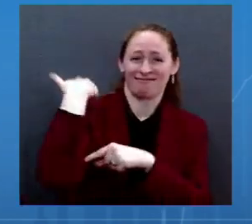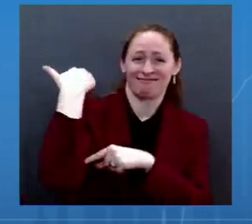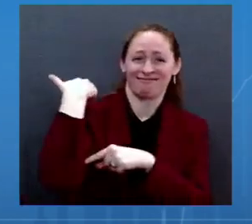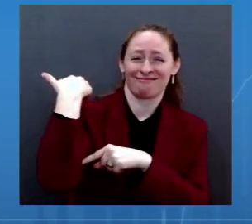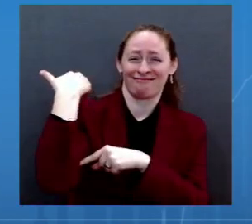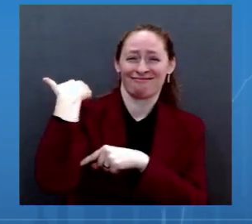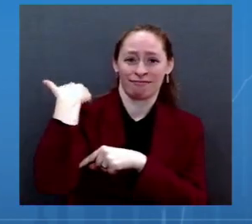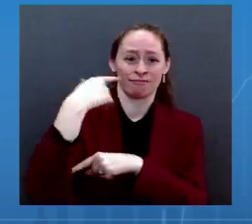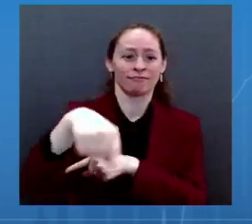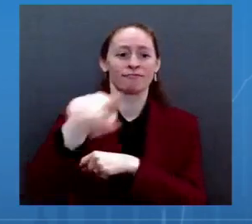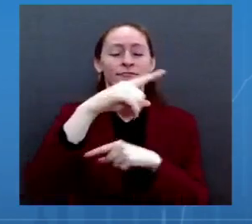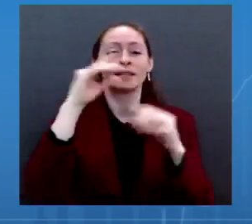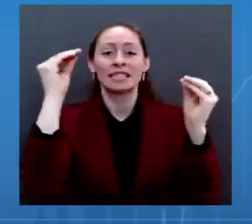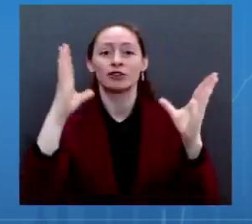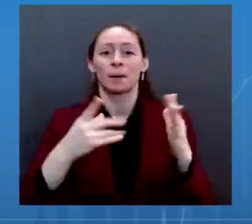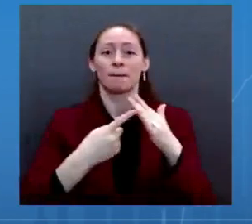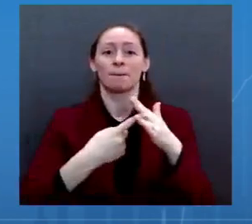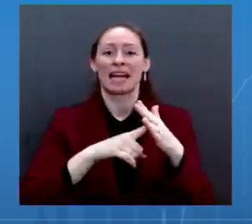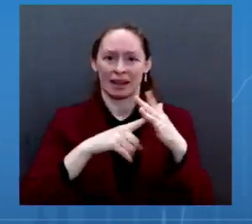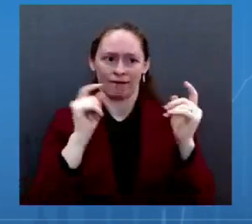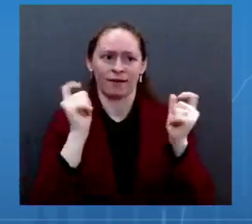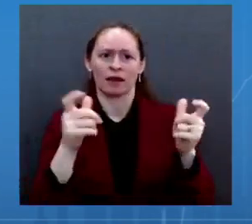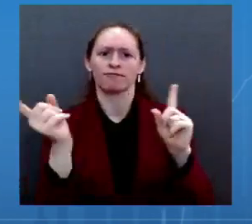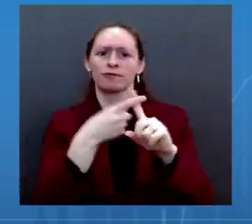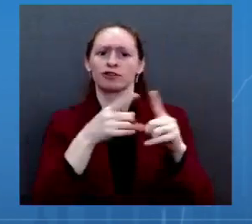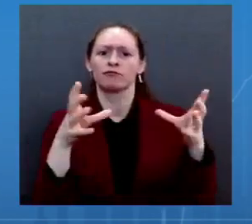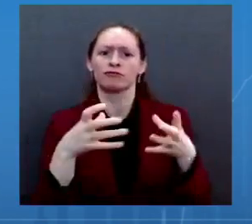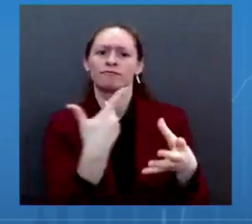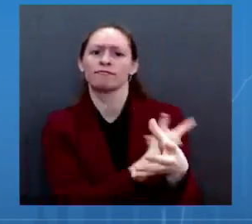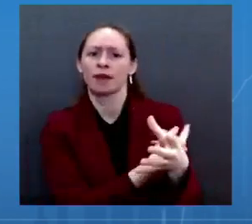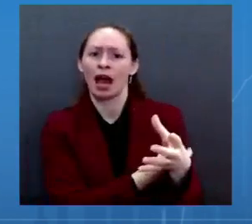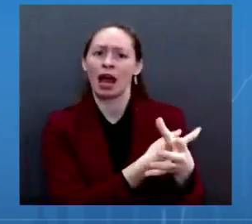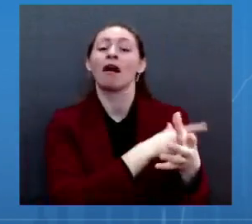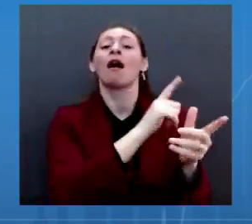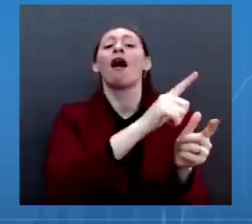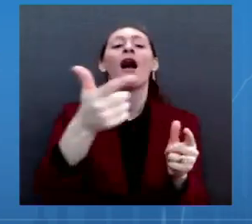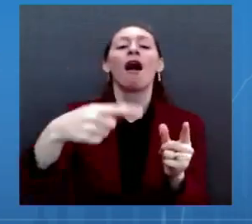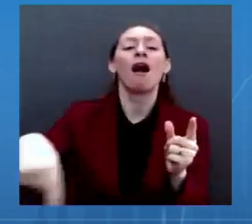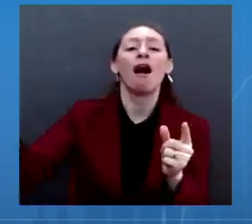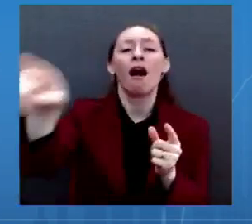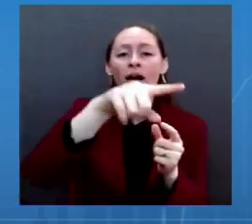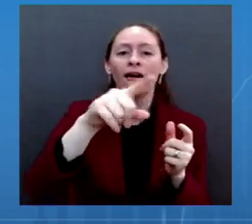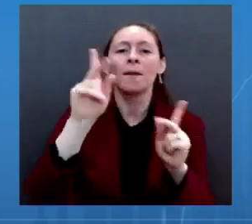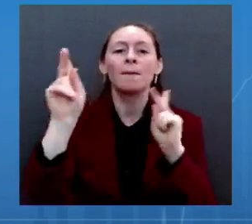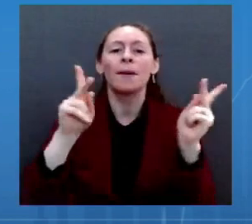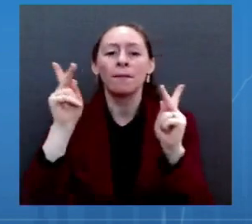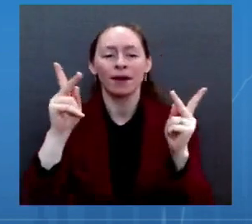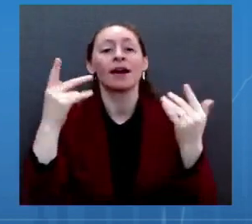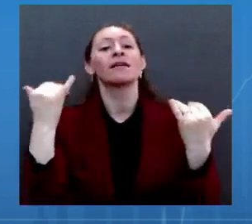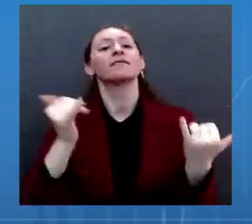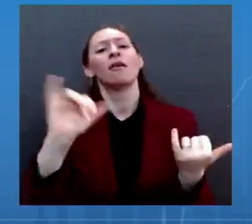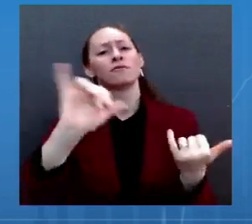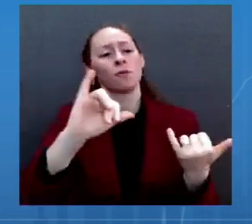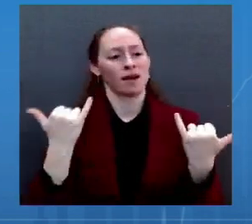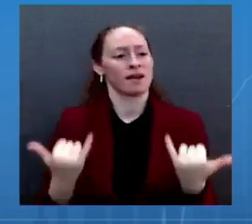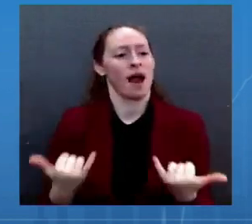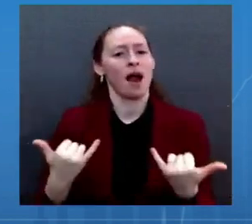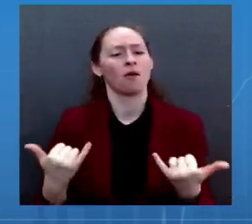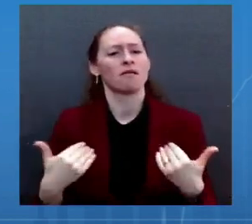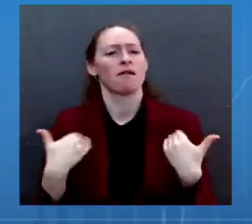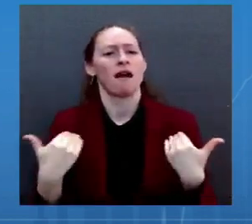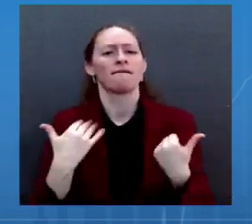for vaccinations. So we have the tools. We know how to keep our kids safe in school.